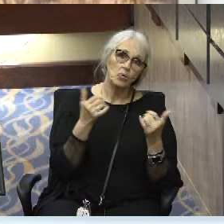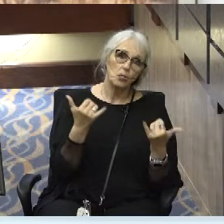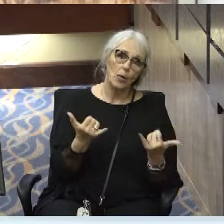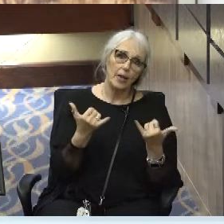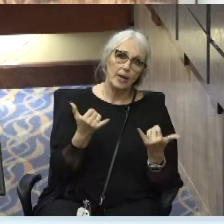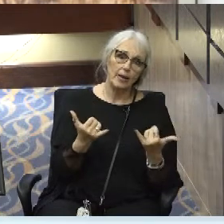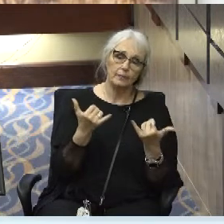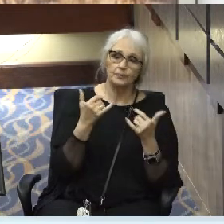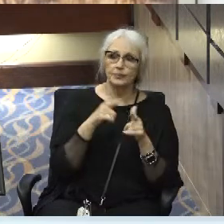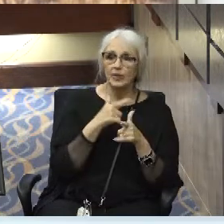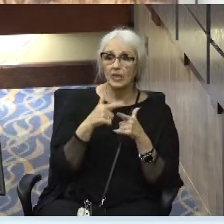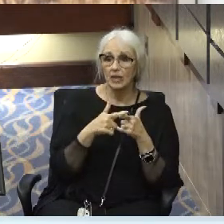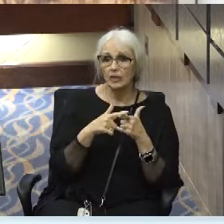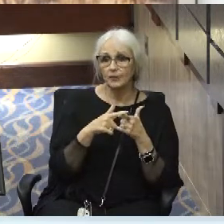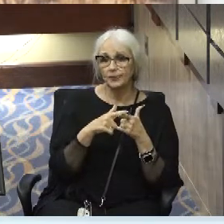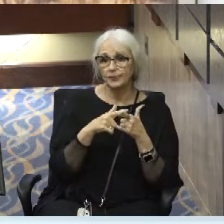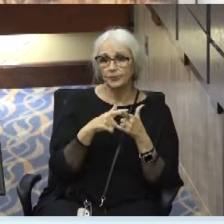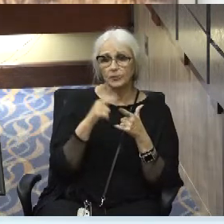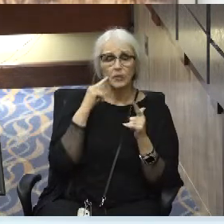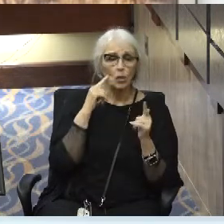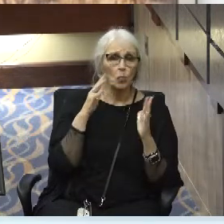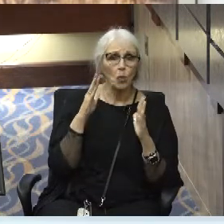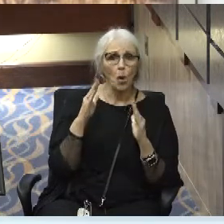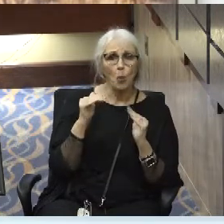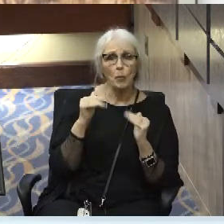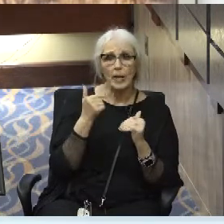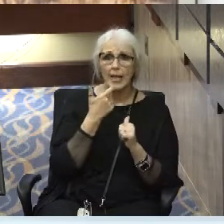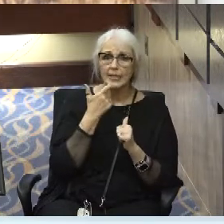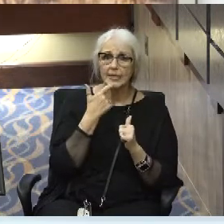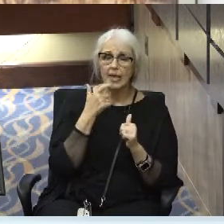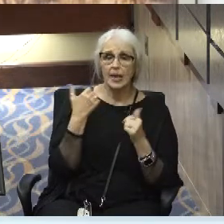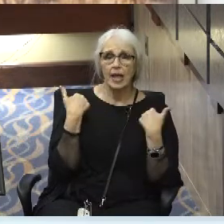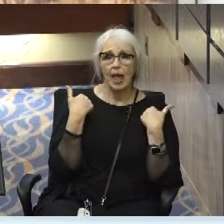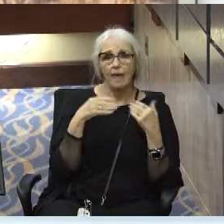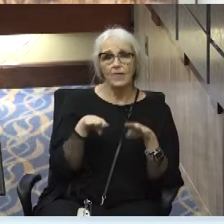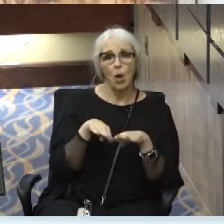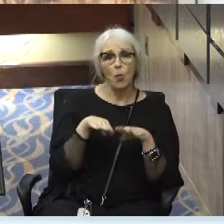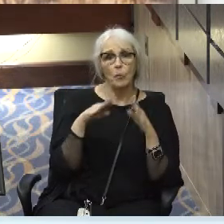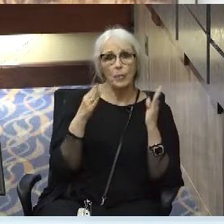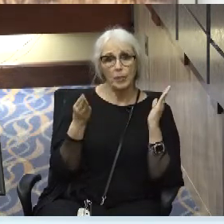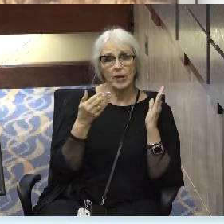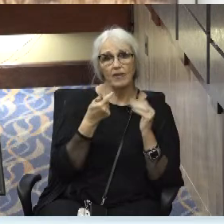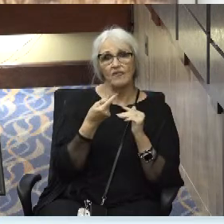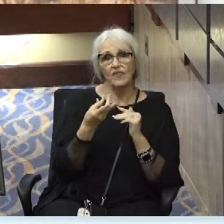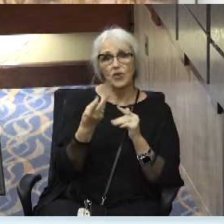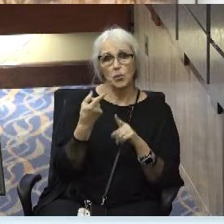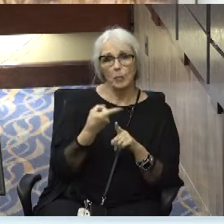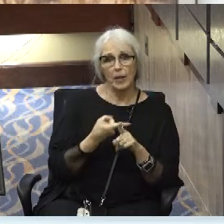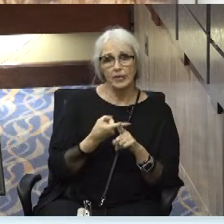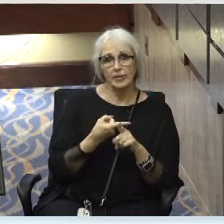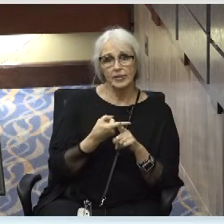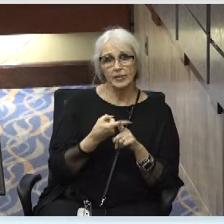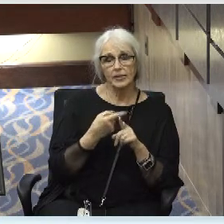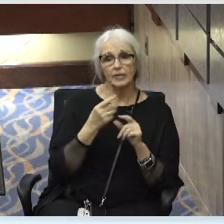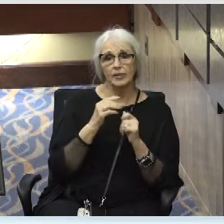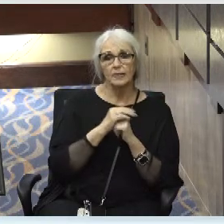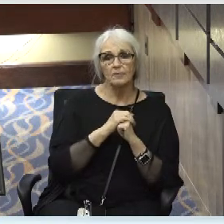then it should be, we're hoping, as I said, to have it open in a few months.